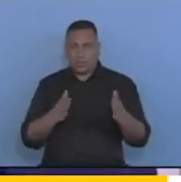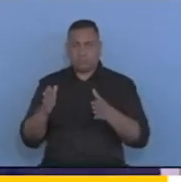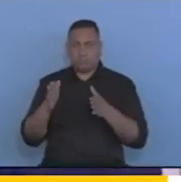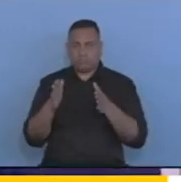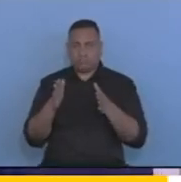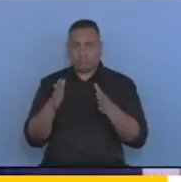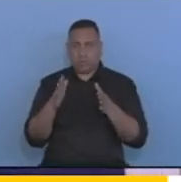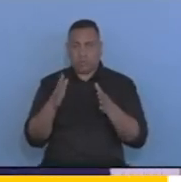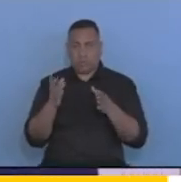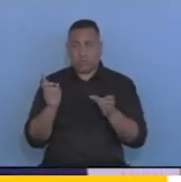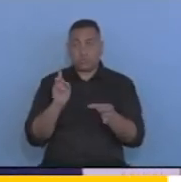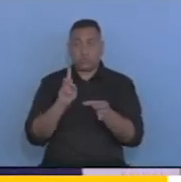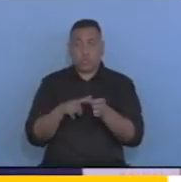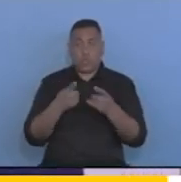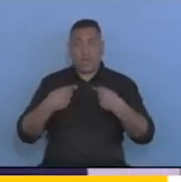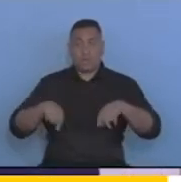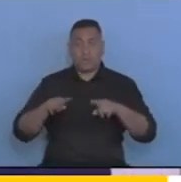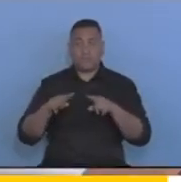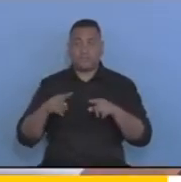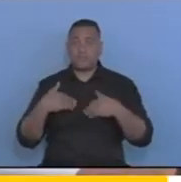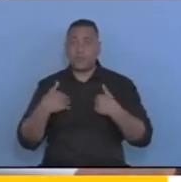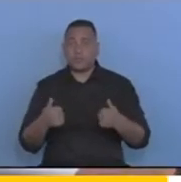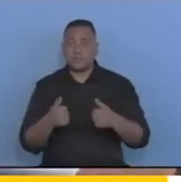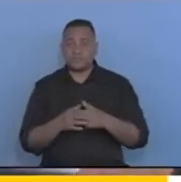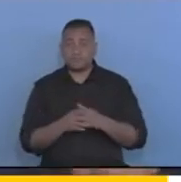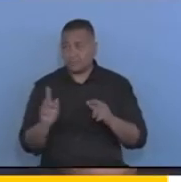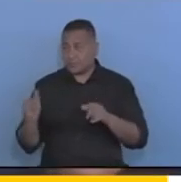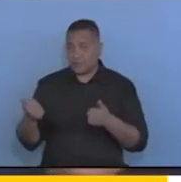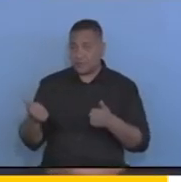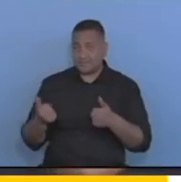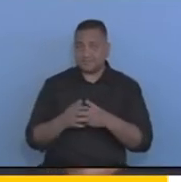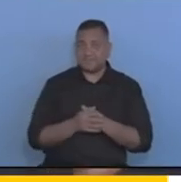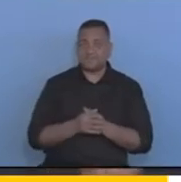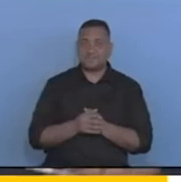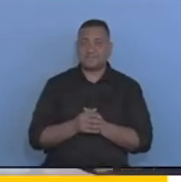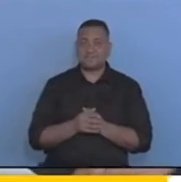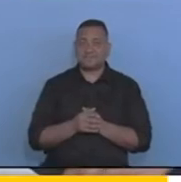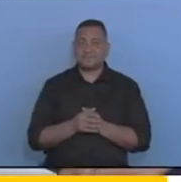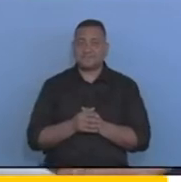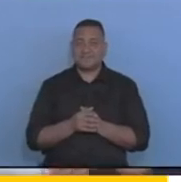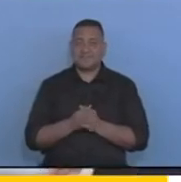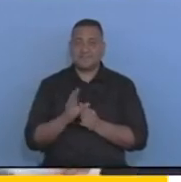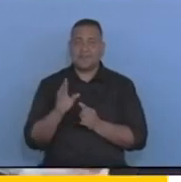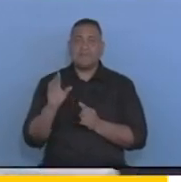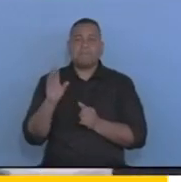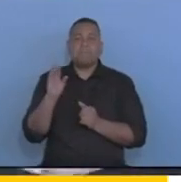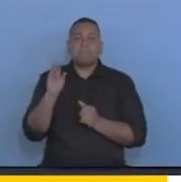How are you? Good afternoon. Are you well? I'm Mr. Liss. Oh, Mr. Sorry.